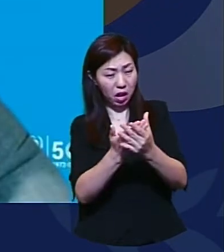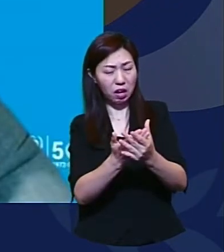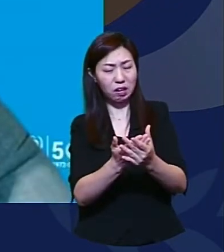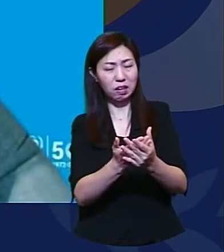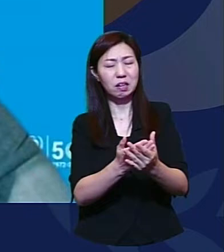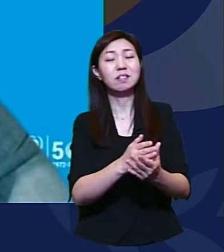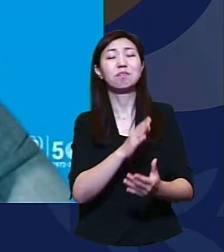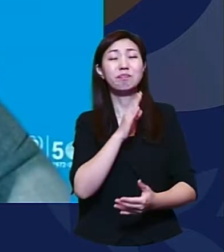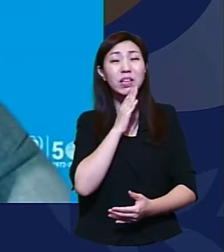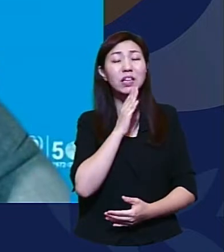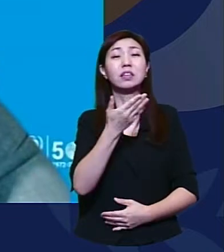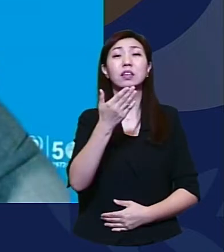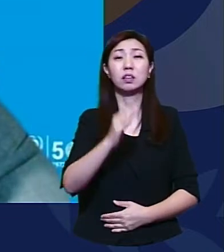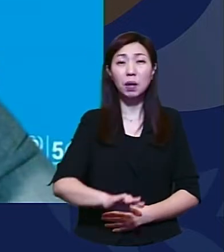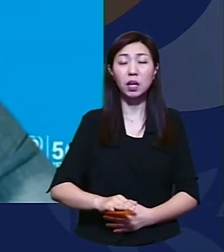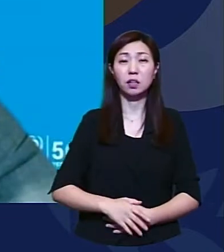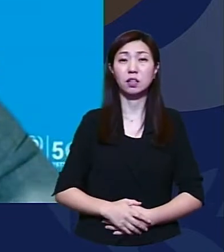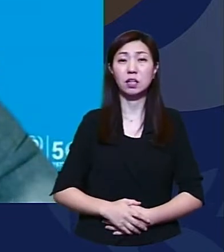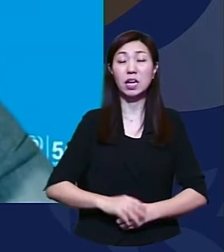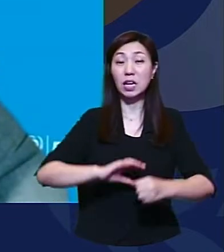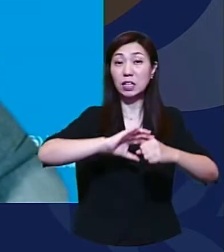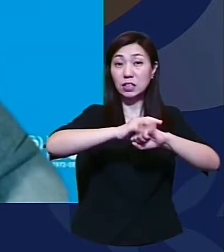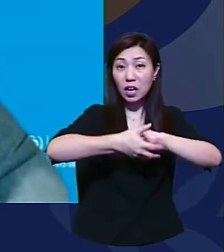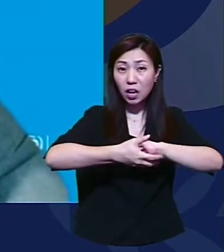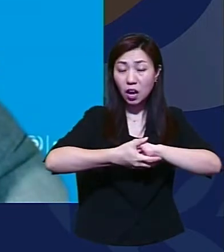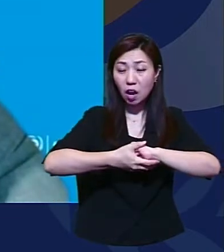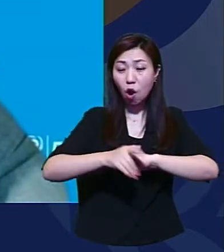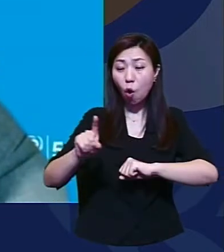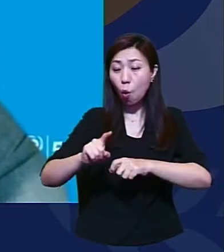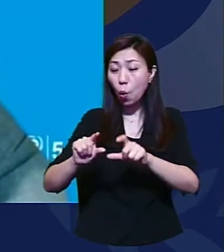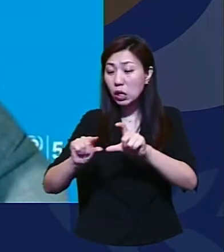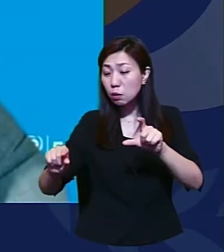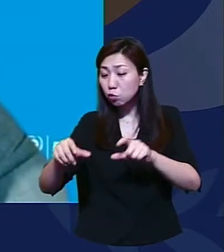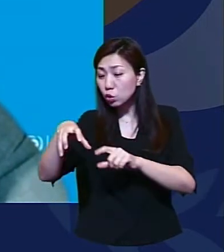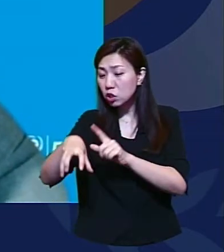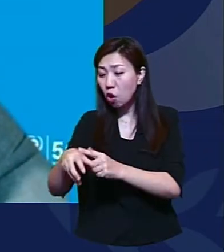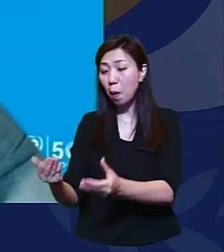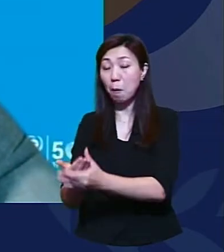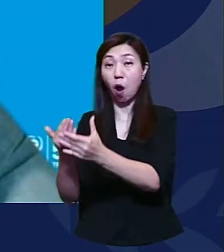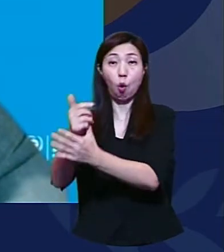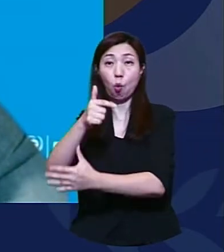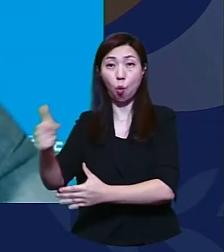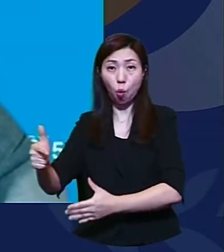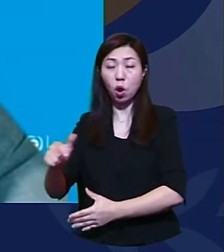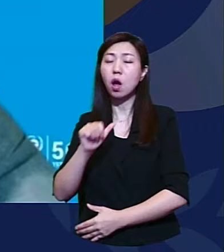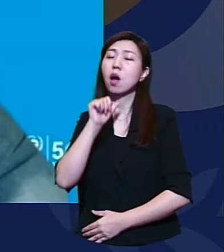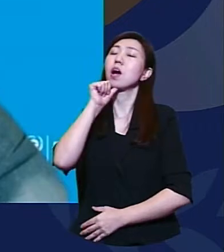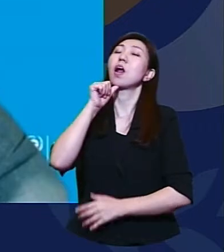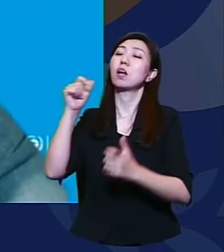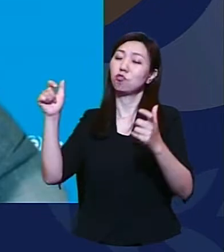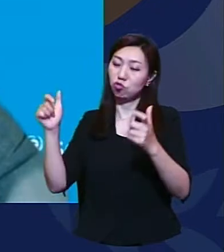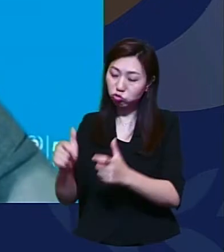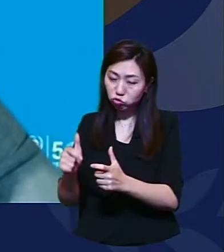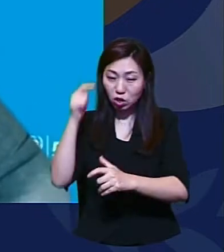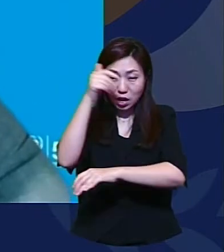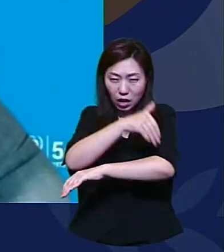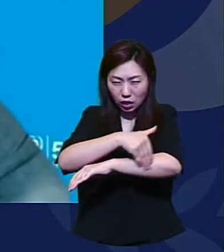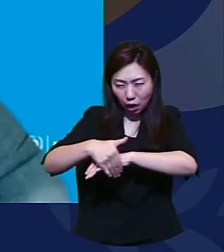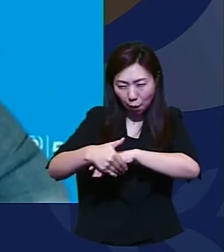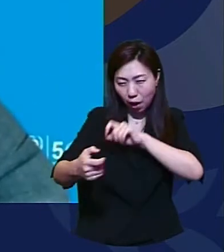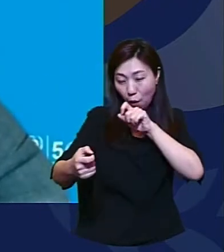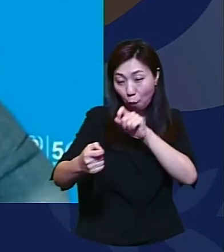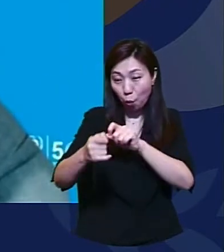some parts of the world in areas like poverty reduction, access to electricity, and maternal and child health would have